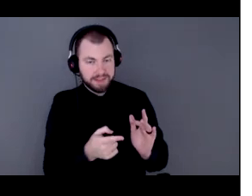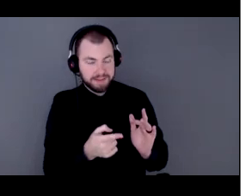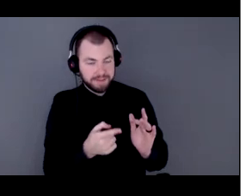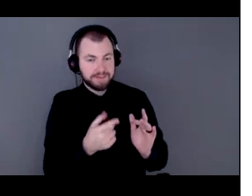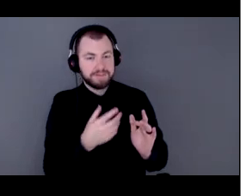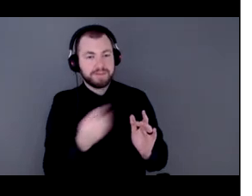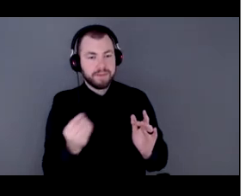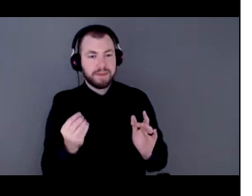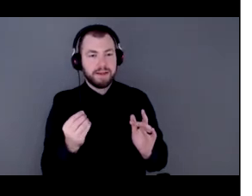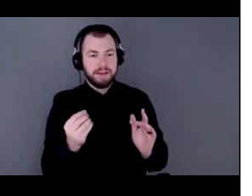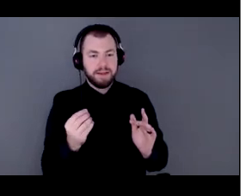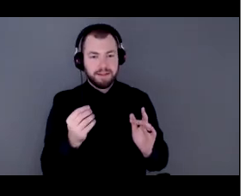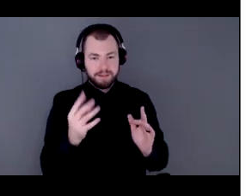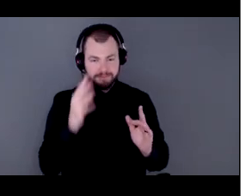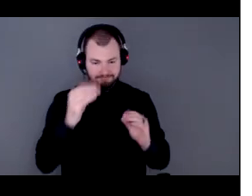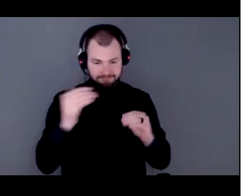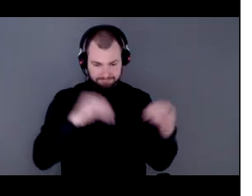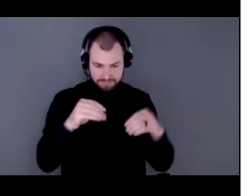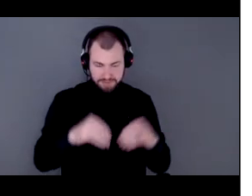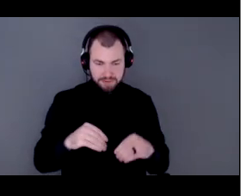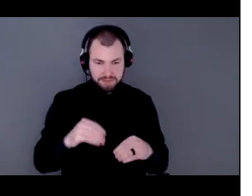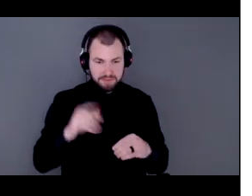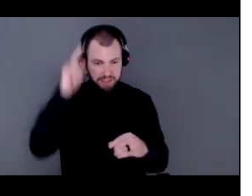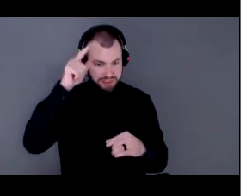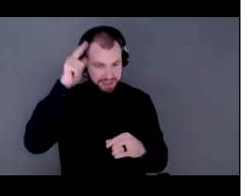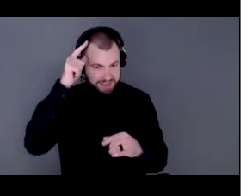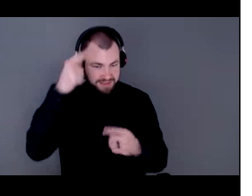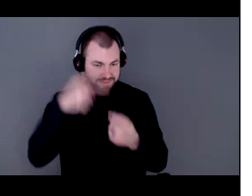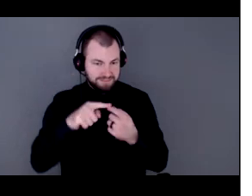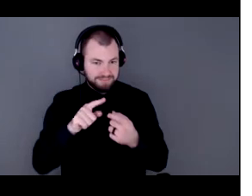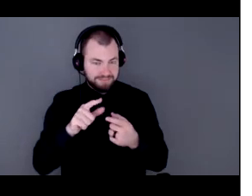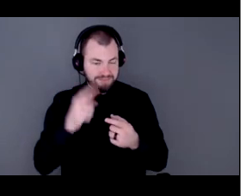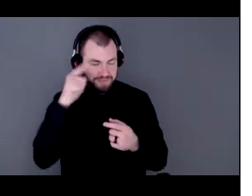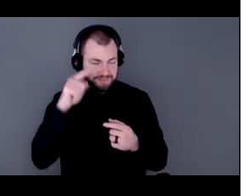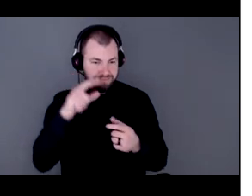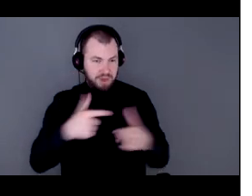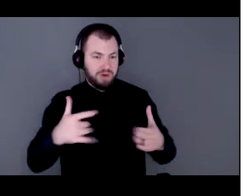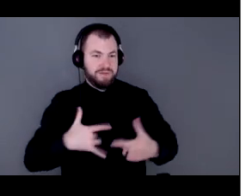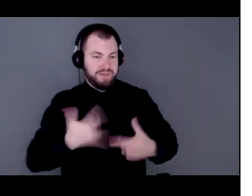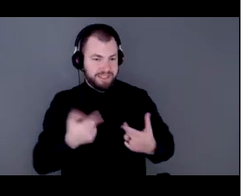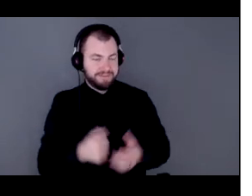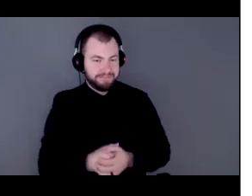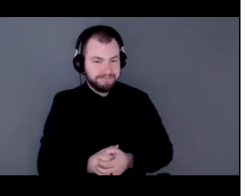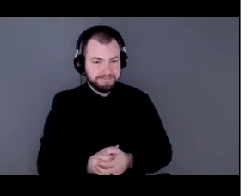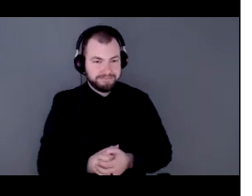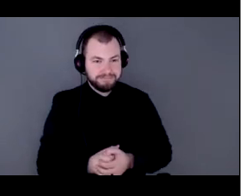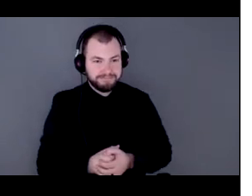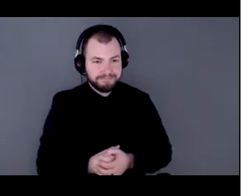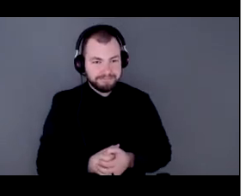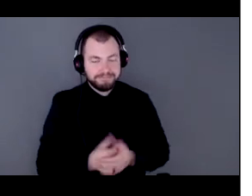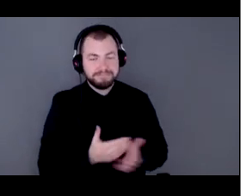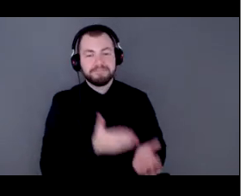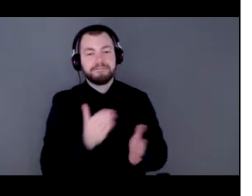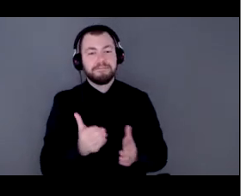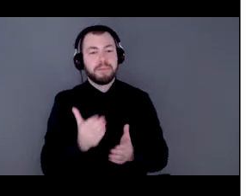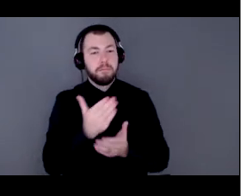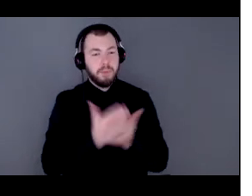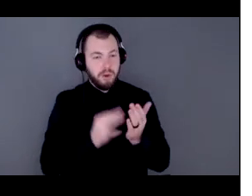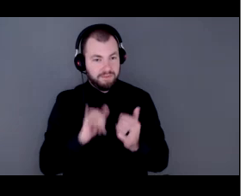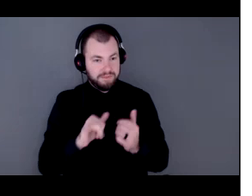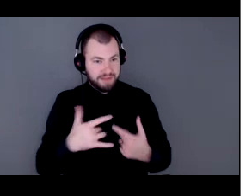the logistics for our large events. Next slide. And so as part of this event, we're not